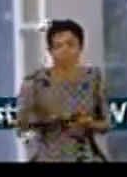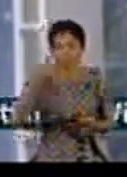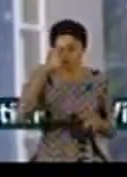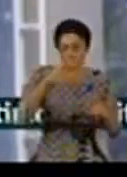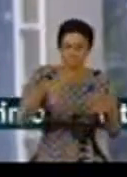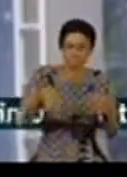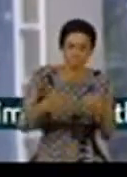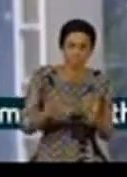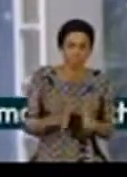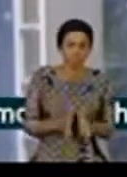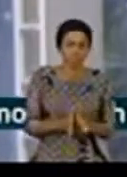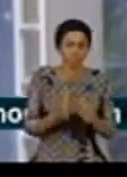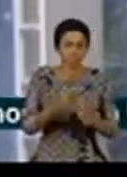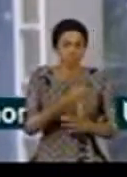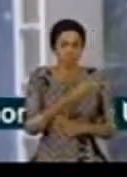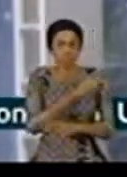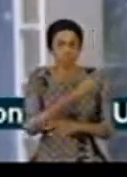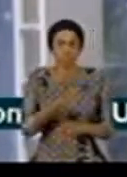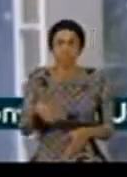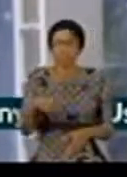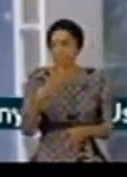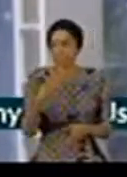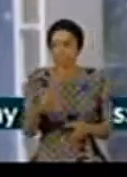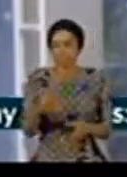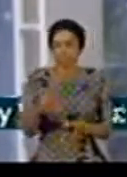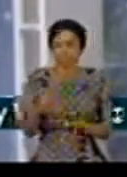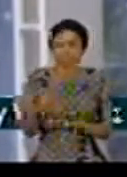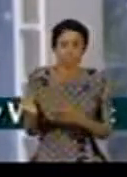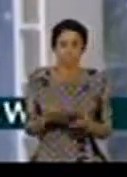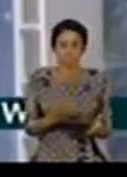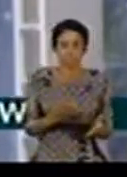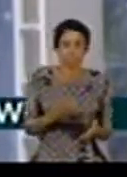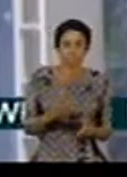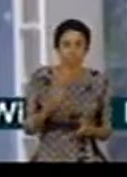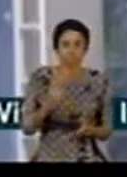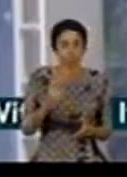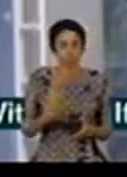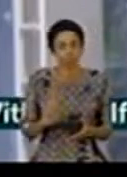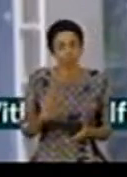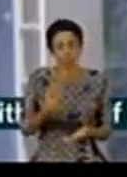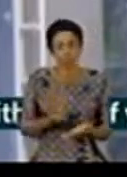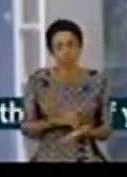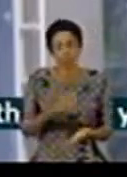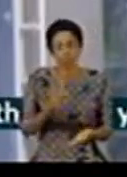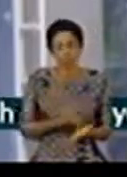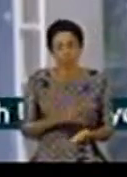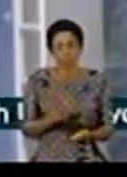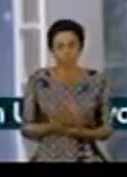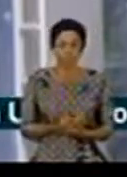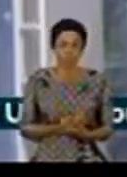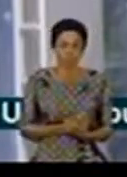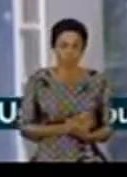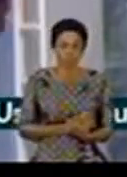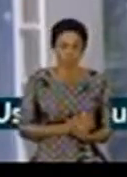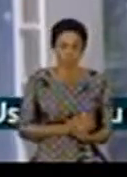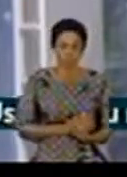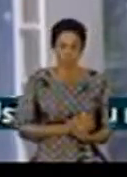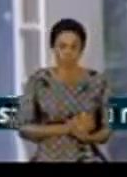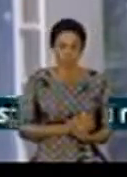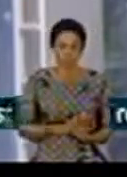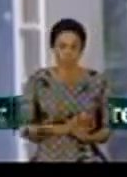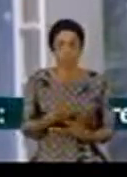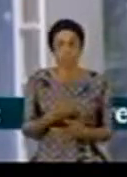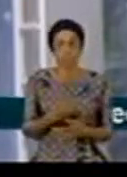bring 100,000 or 1 million. When I was there, they cannot treat it again. There was no money. They took me back home.